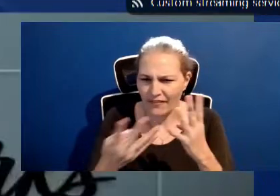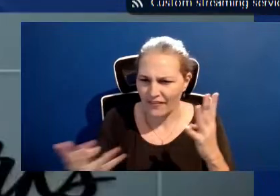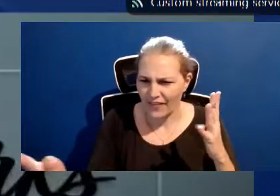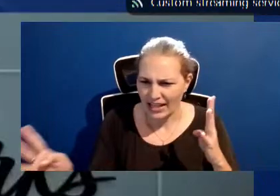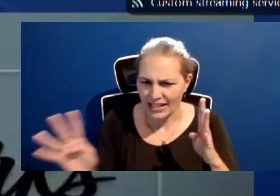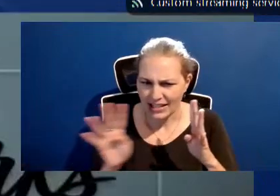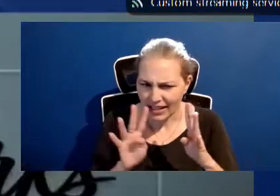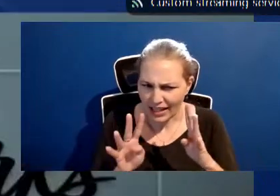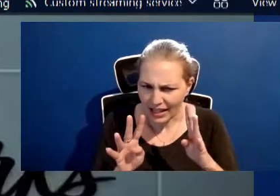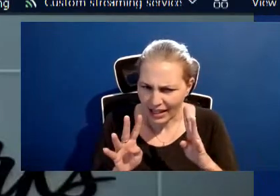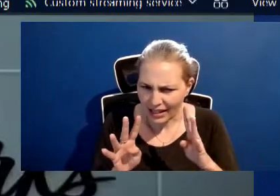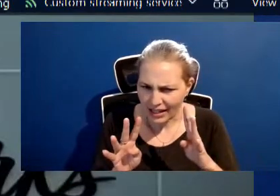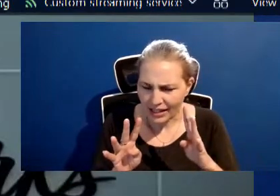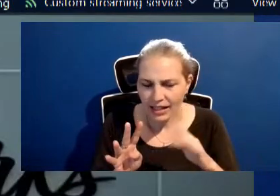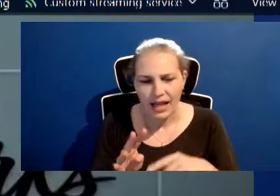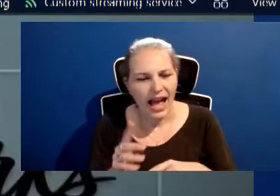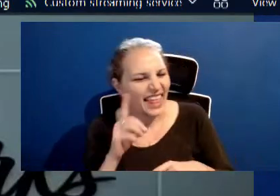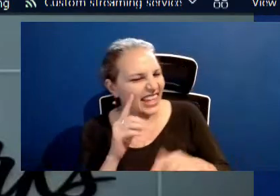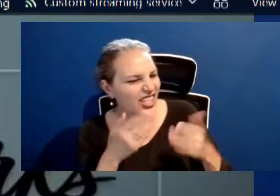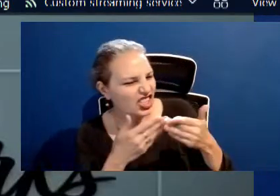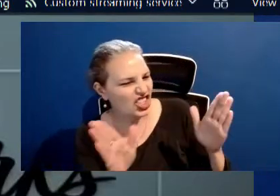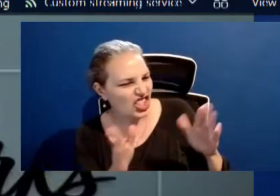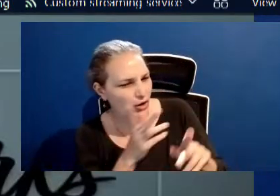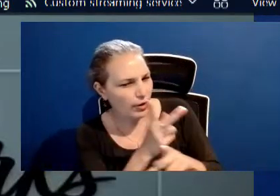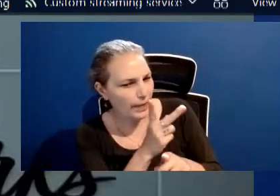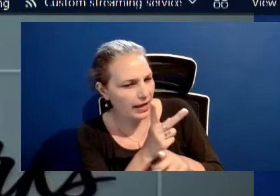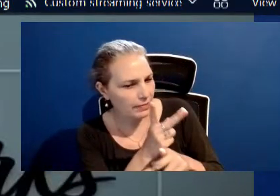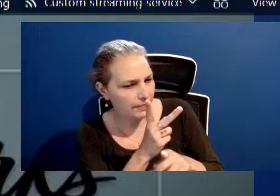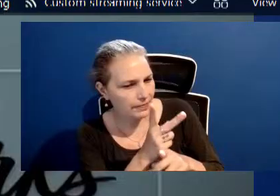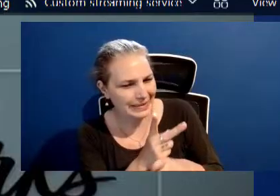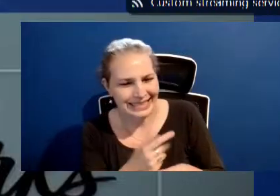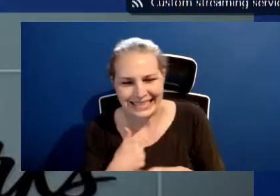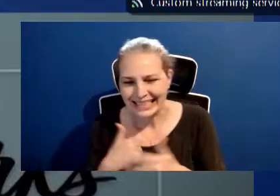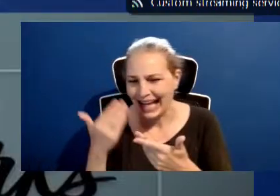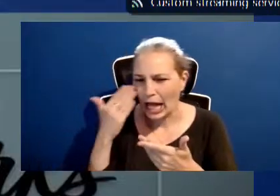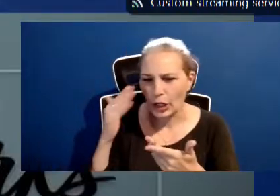Got it. So I'm not aware of that again, but I'll make sure that we come back with a summary abatement